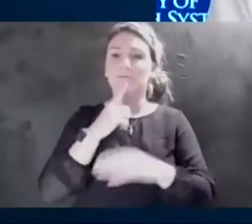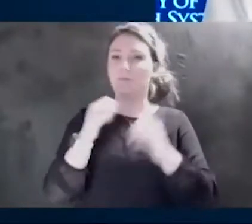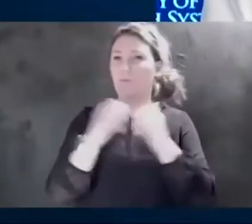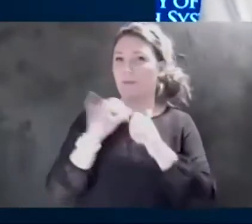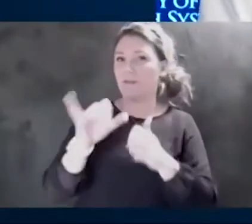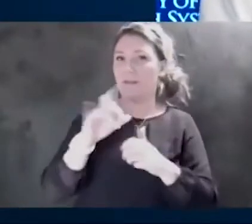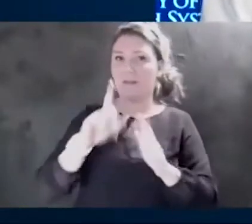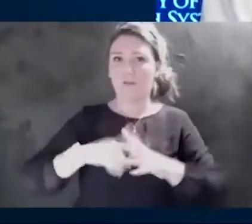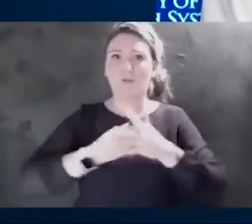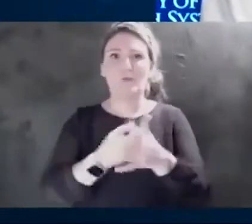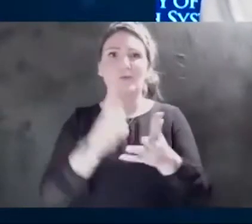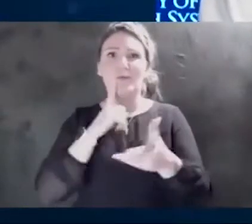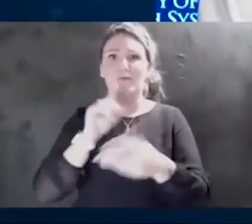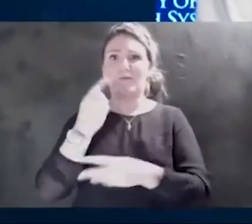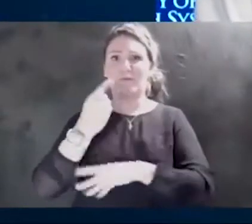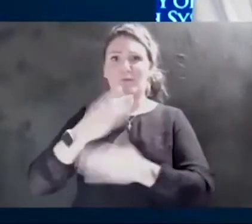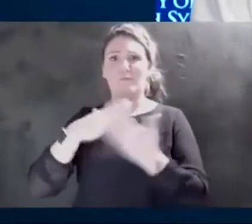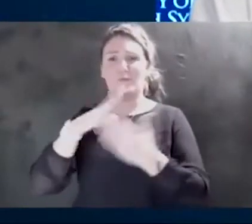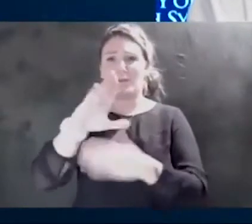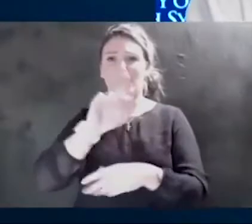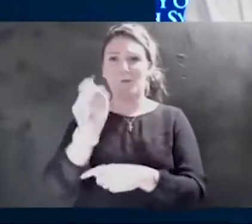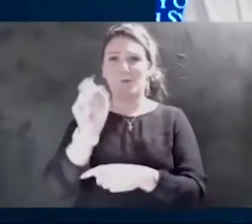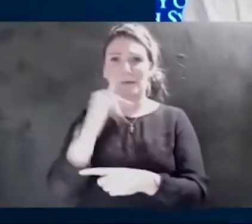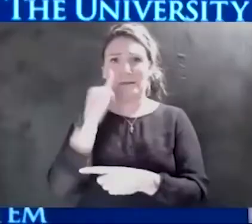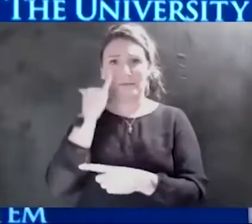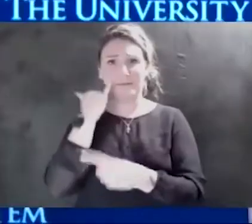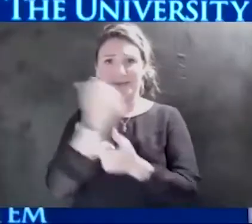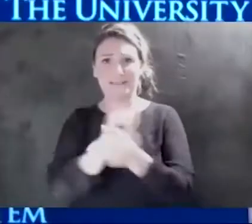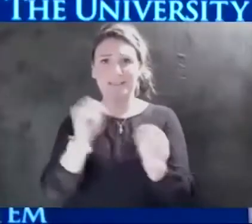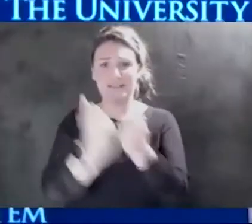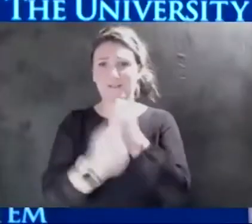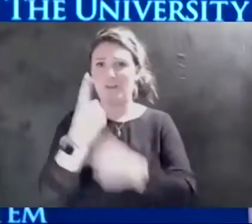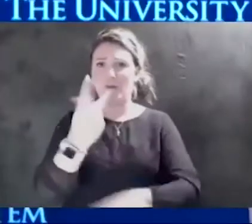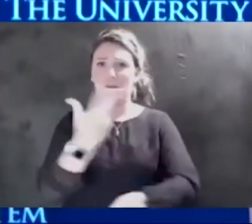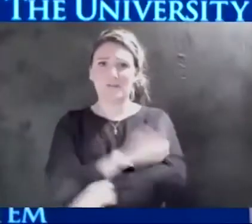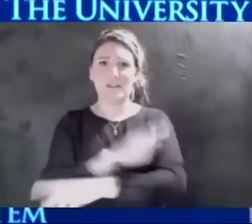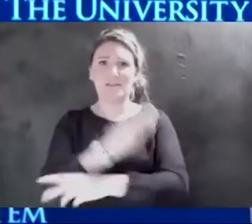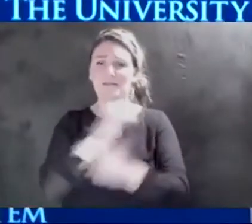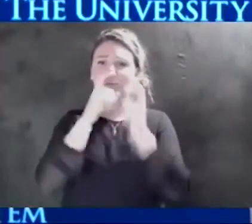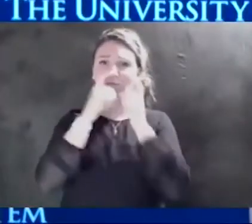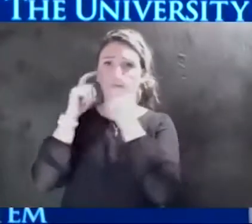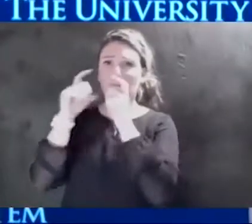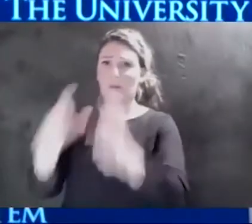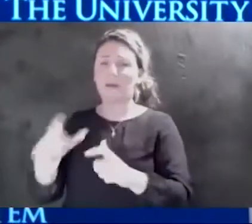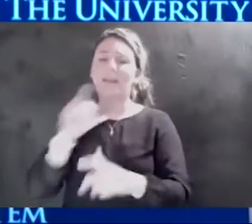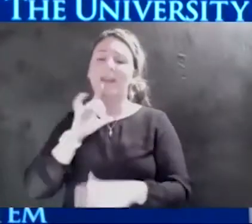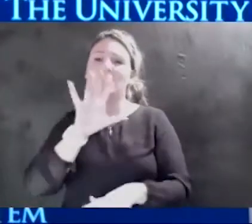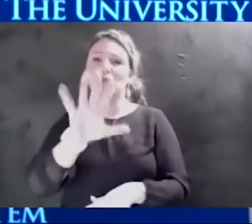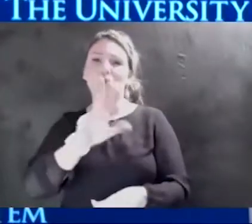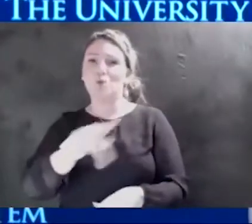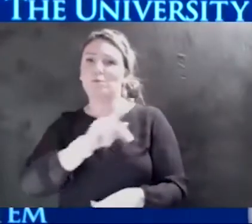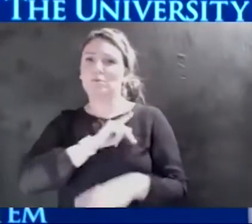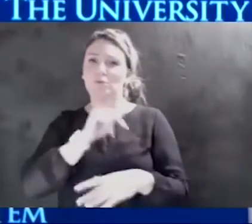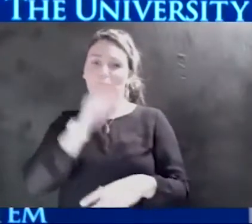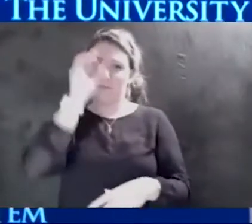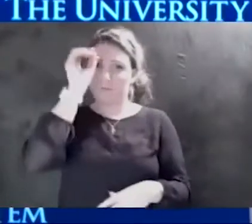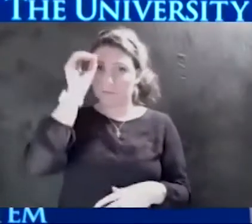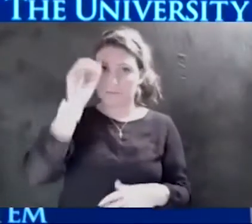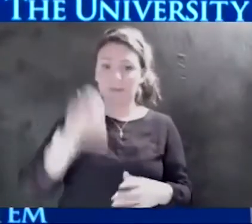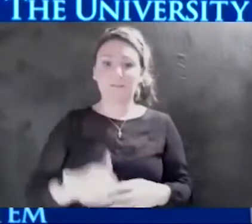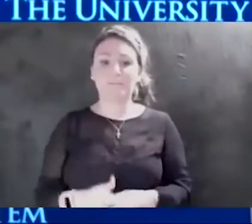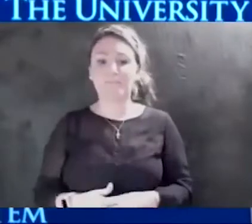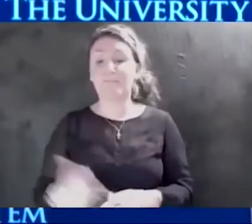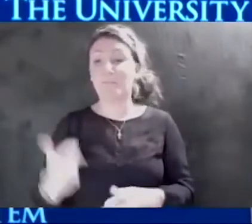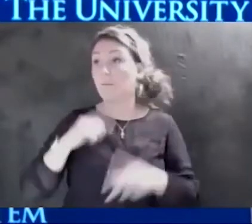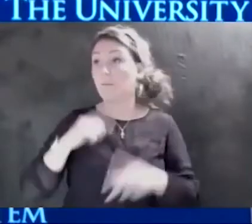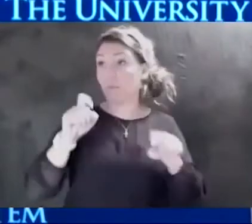question was, are you safe if everybody's vaccinated to take your mask off? And I think that's a personal calculation. Yeah. I'm going to a dinner tonight with some folks, and